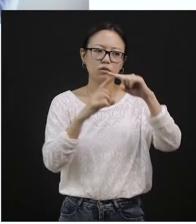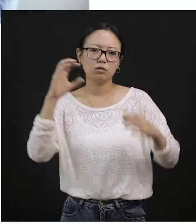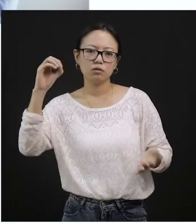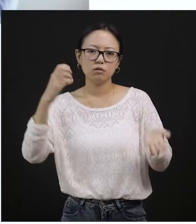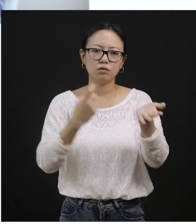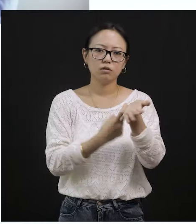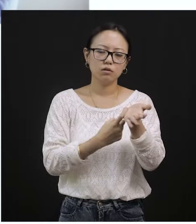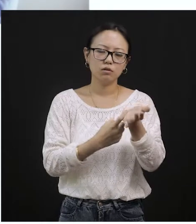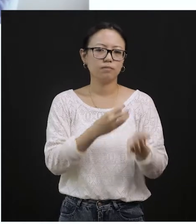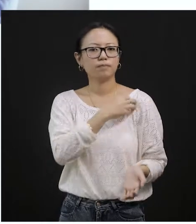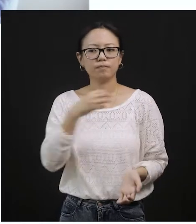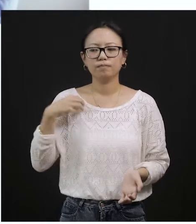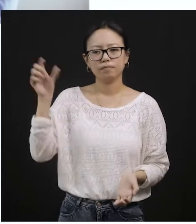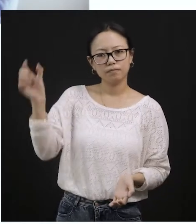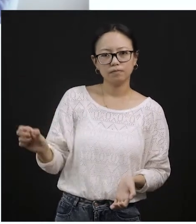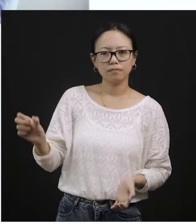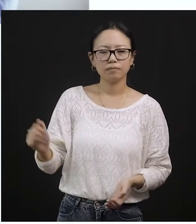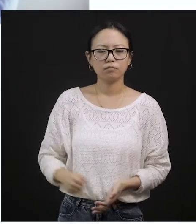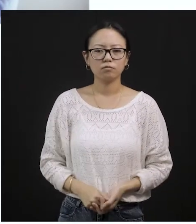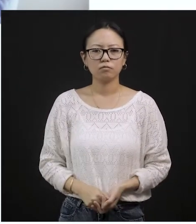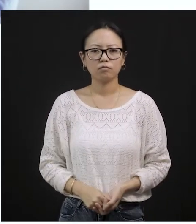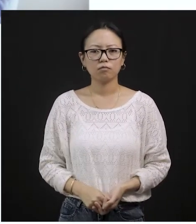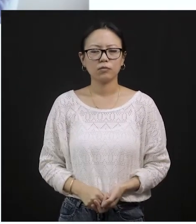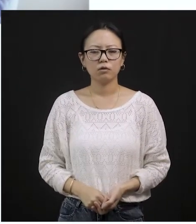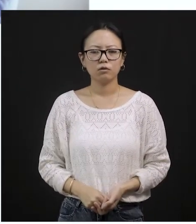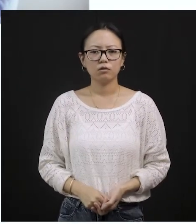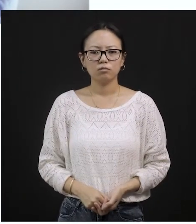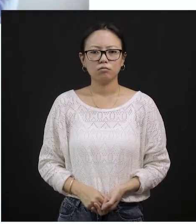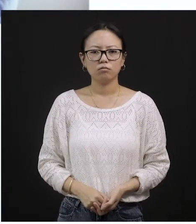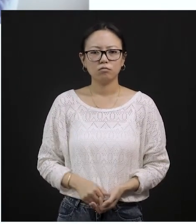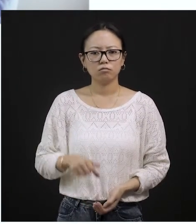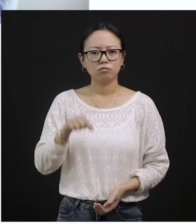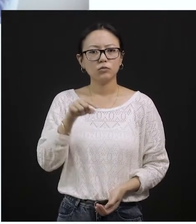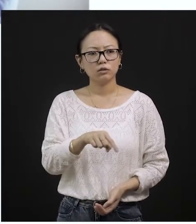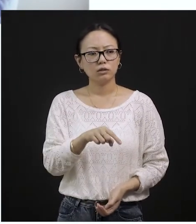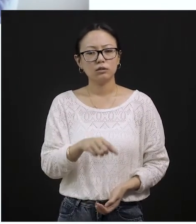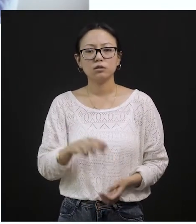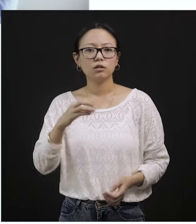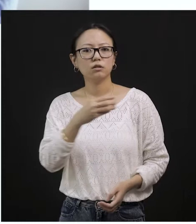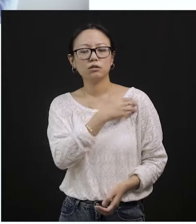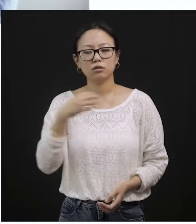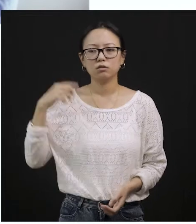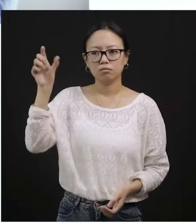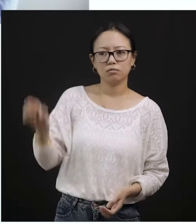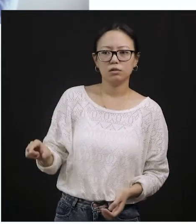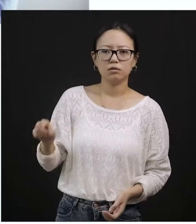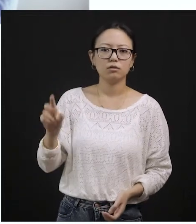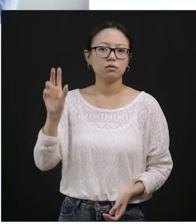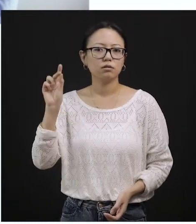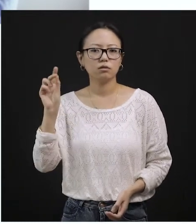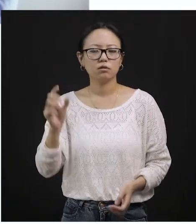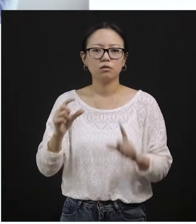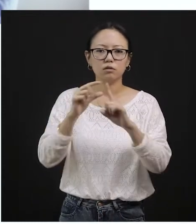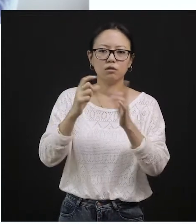DOCTOR, doctor. All right, now this is the second profession that we're going to learn about. Now, you all know that when we fall sick, it